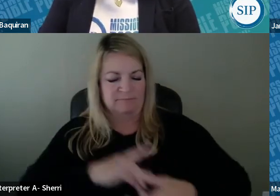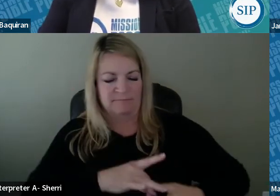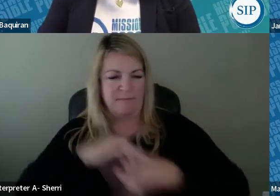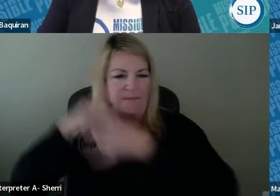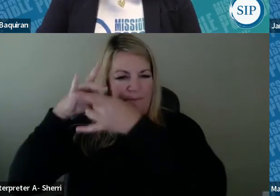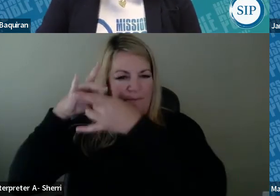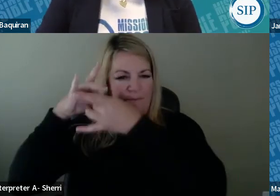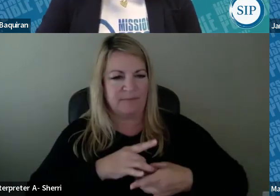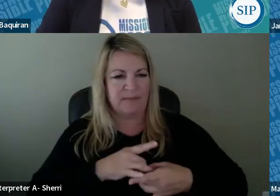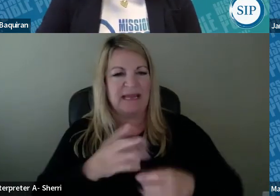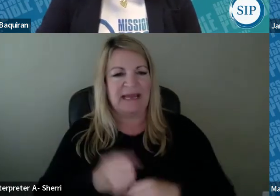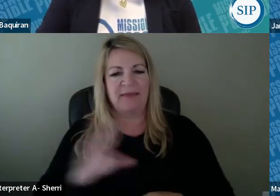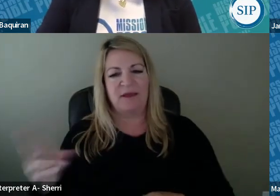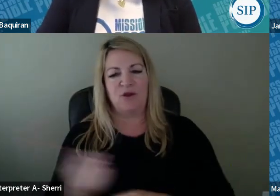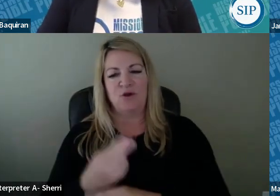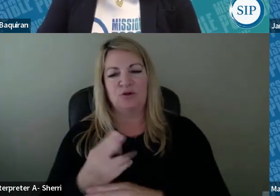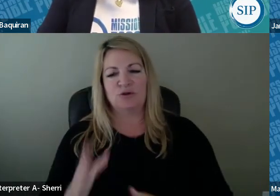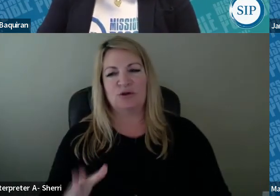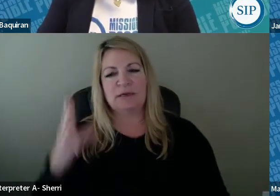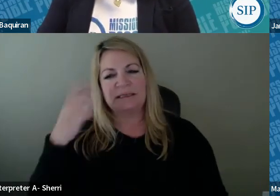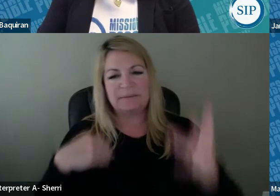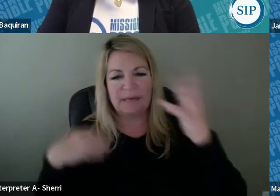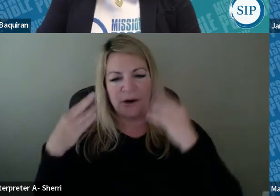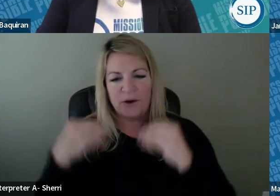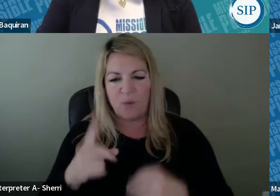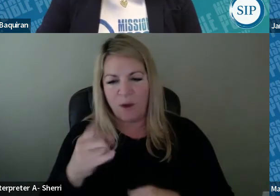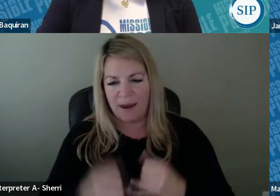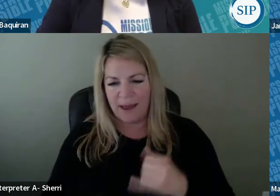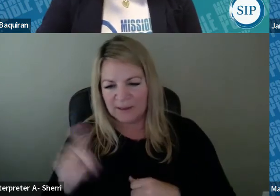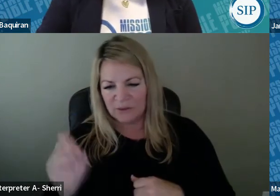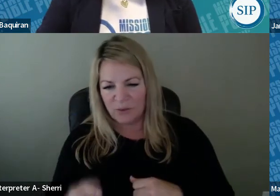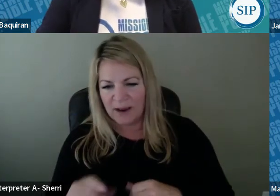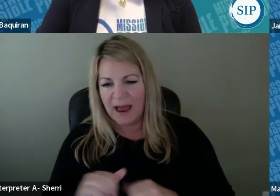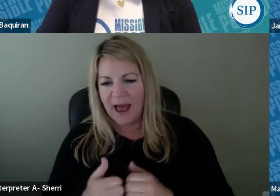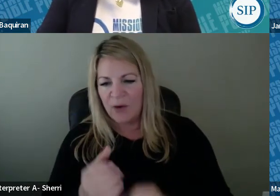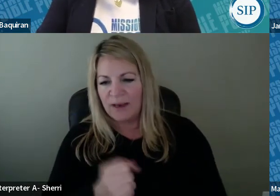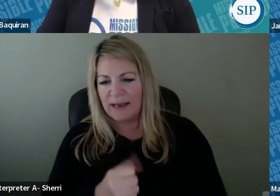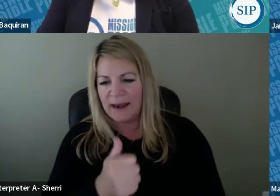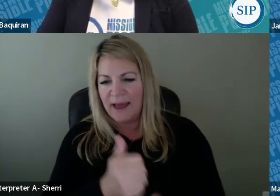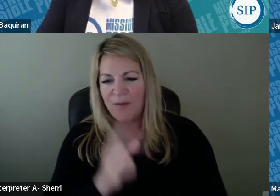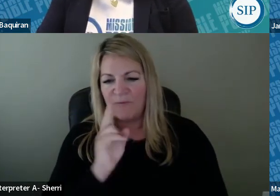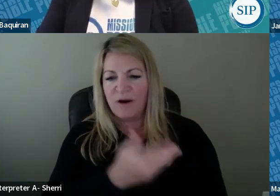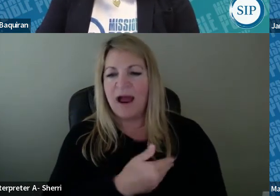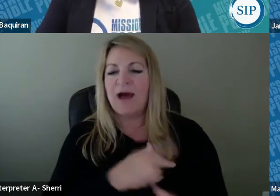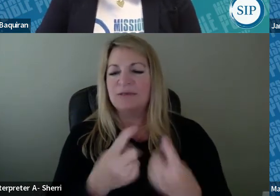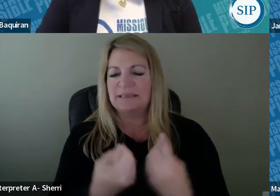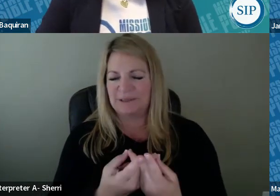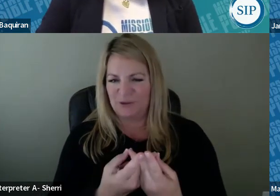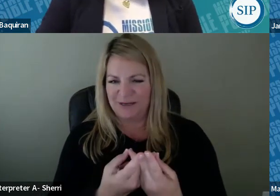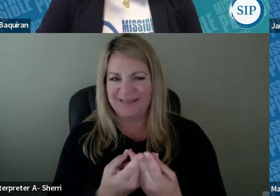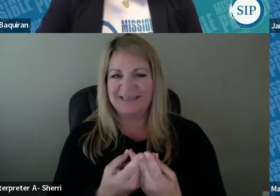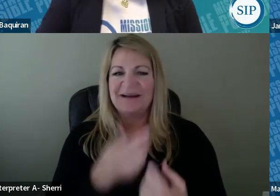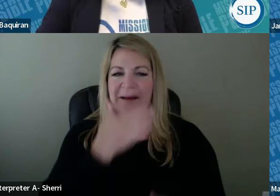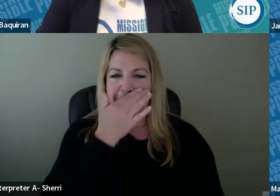user experience. So one other last question was, how do we get SIP help for our district?